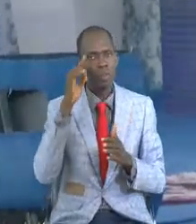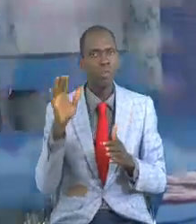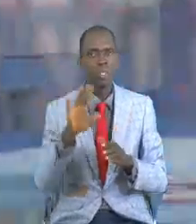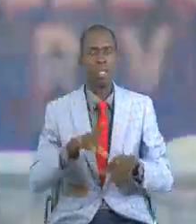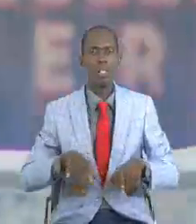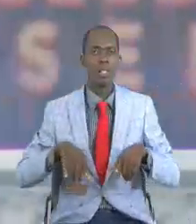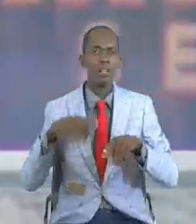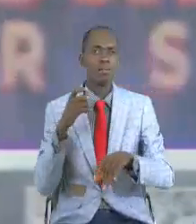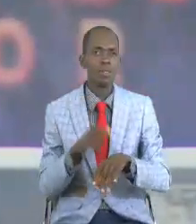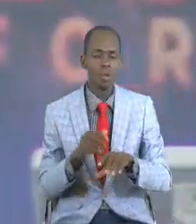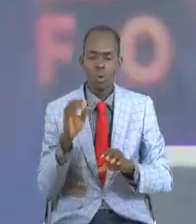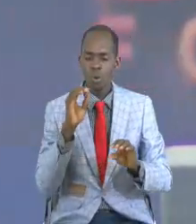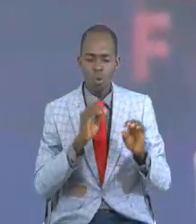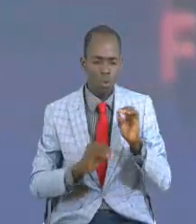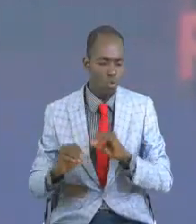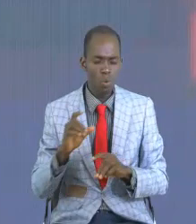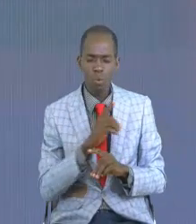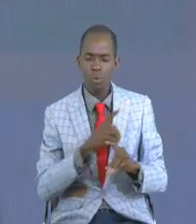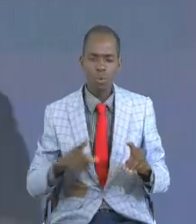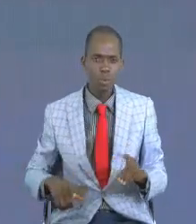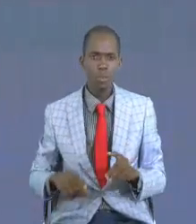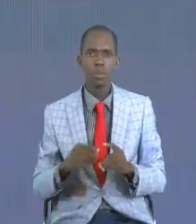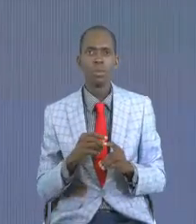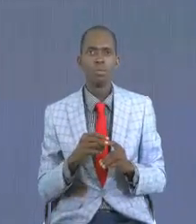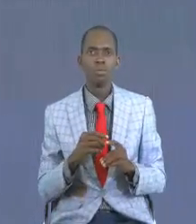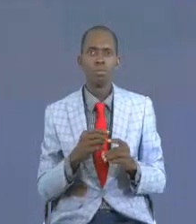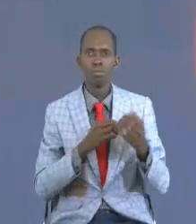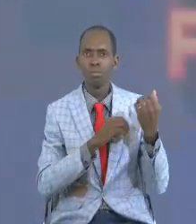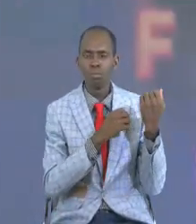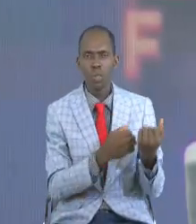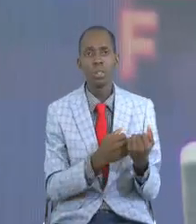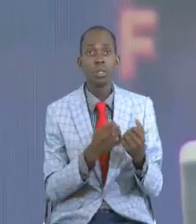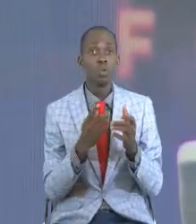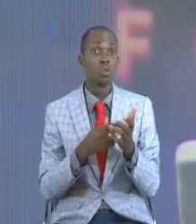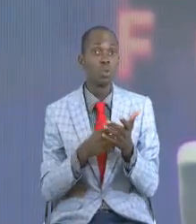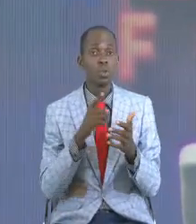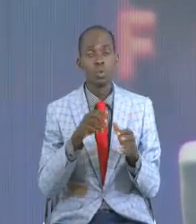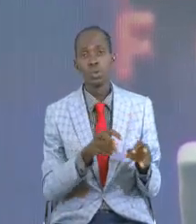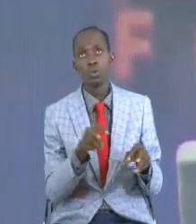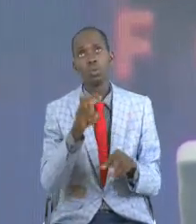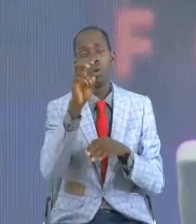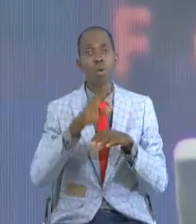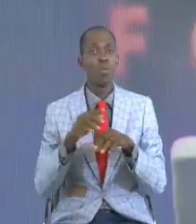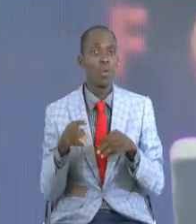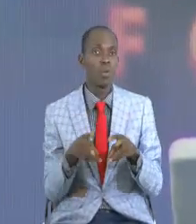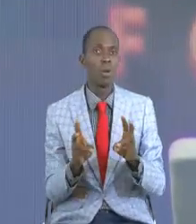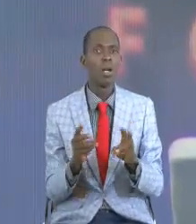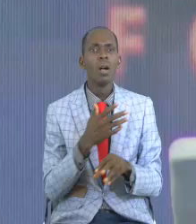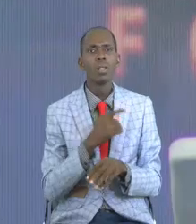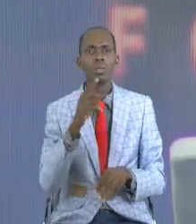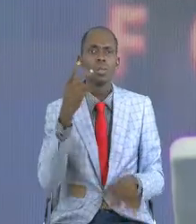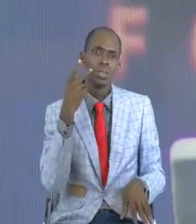Lord, boldness, Lord, boldness. Sometimes you are traveling on the way, and then you see